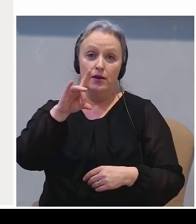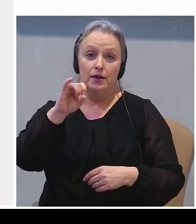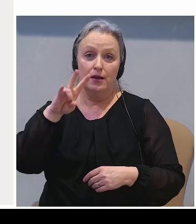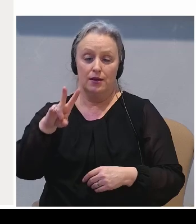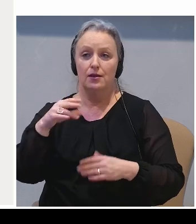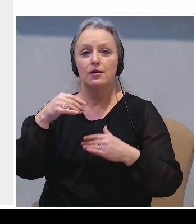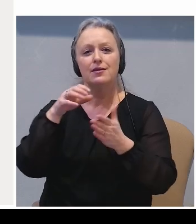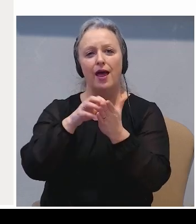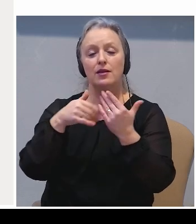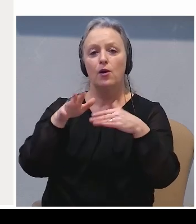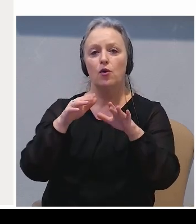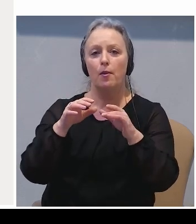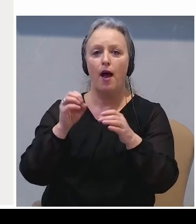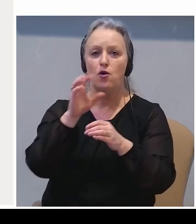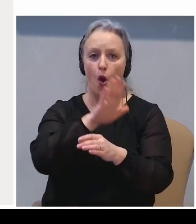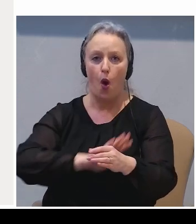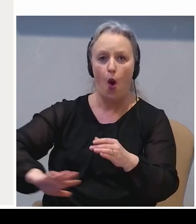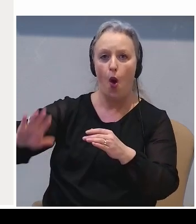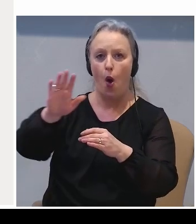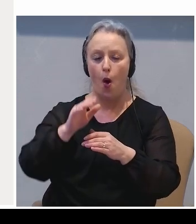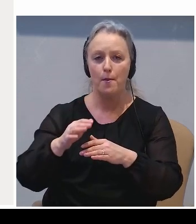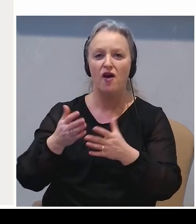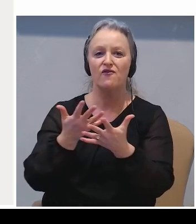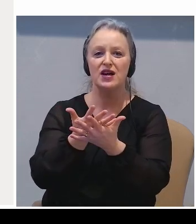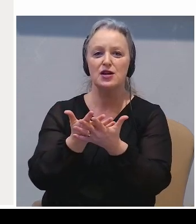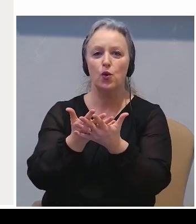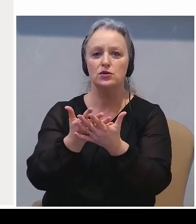in Europe. We work mostly with academia, with